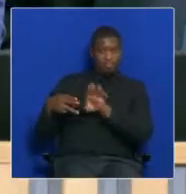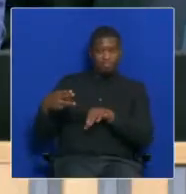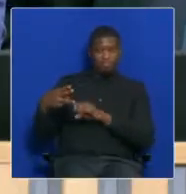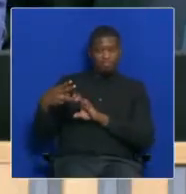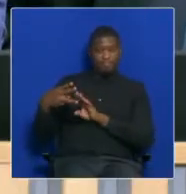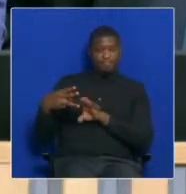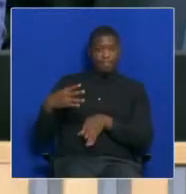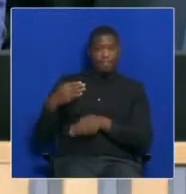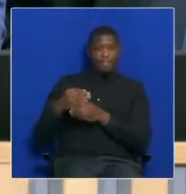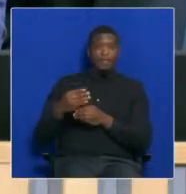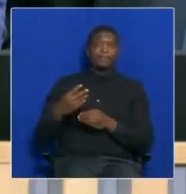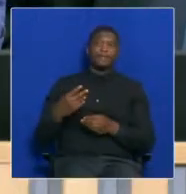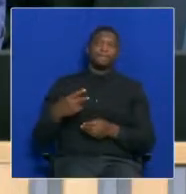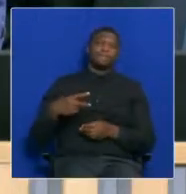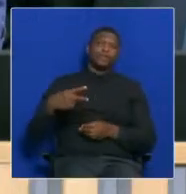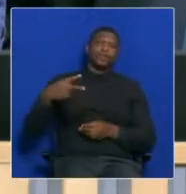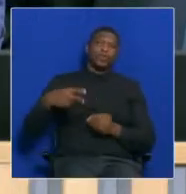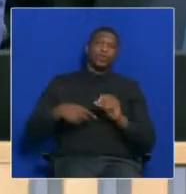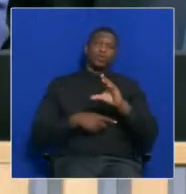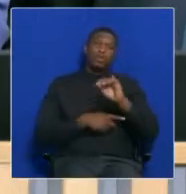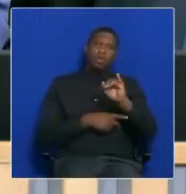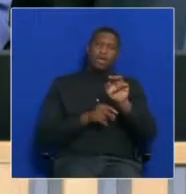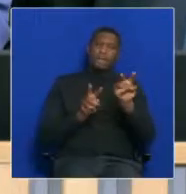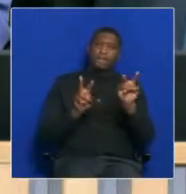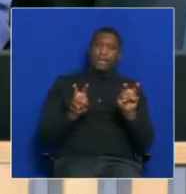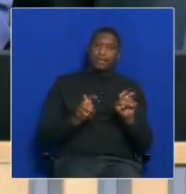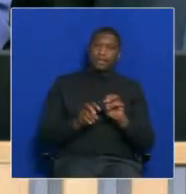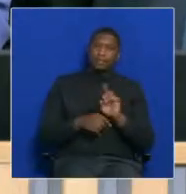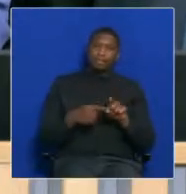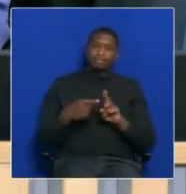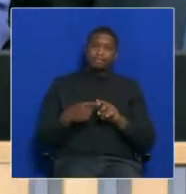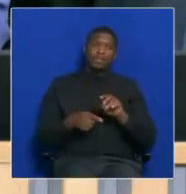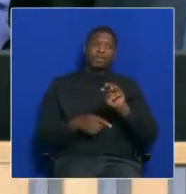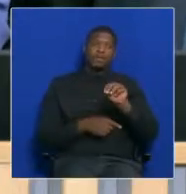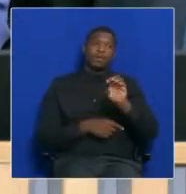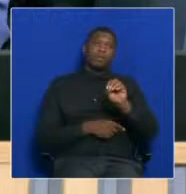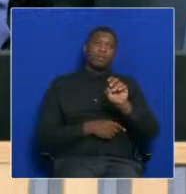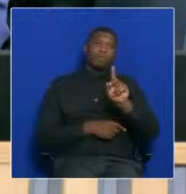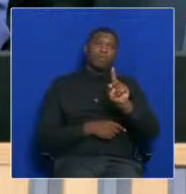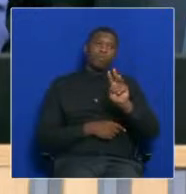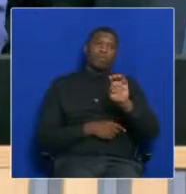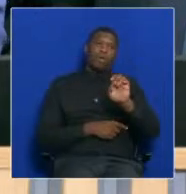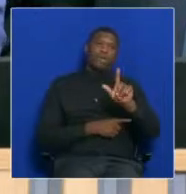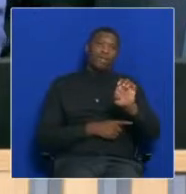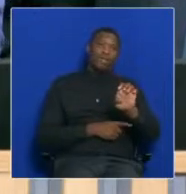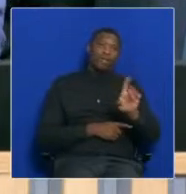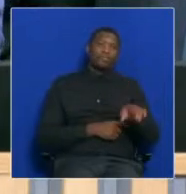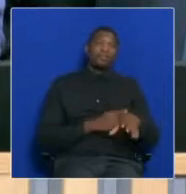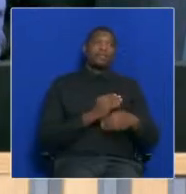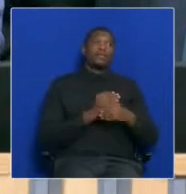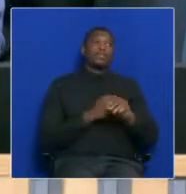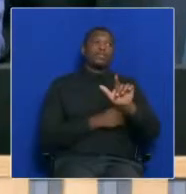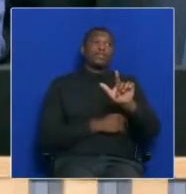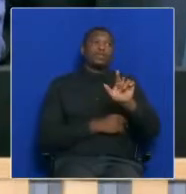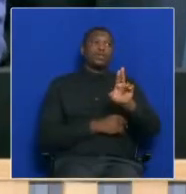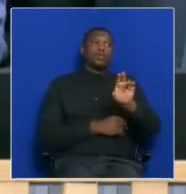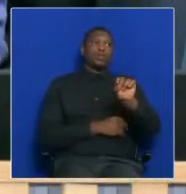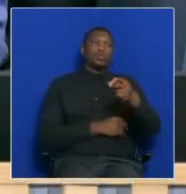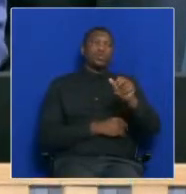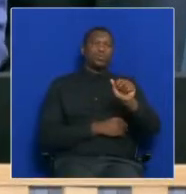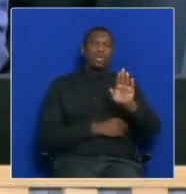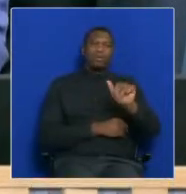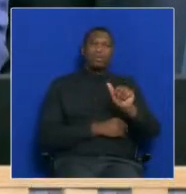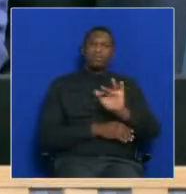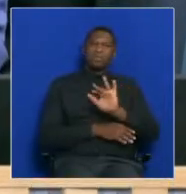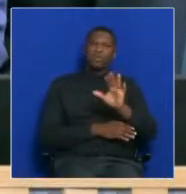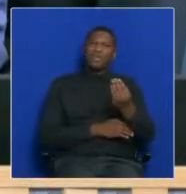two CI matters, the Mokwele matter and the Lushaba matter. There were no DDPPs who